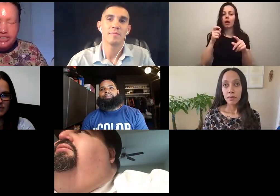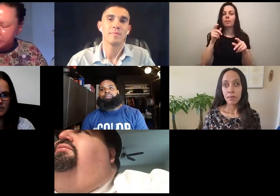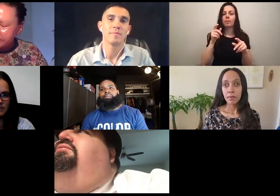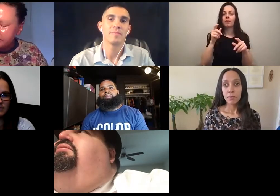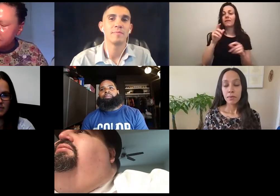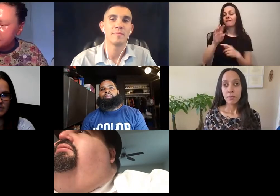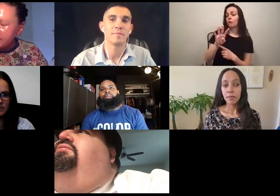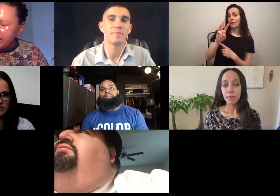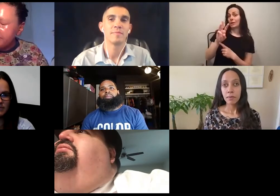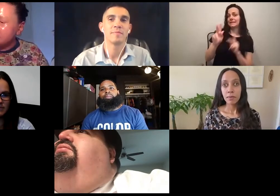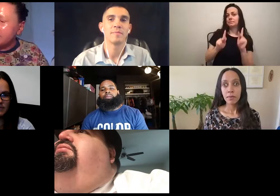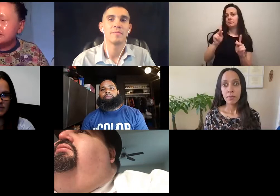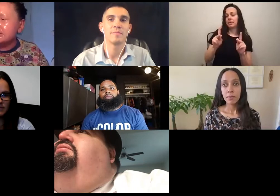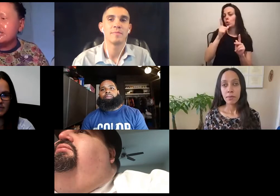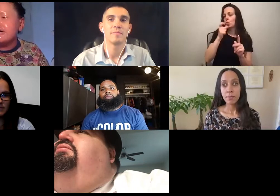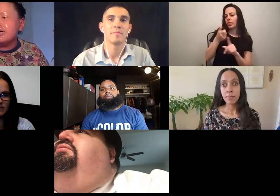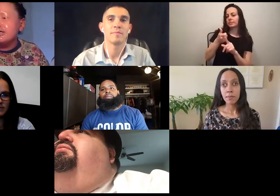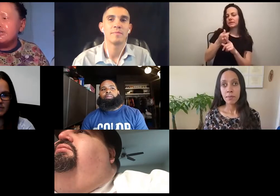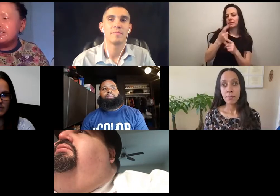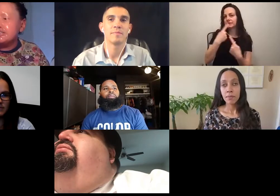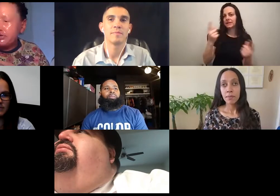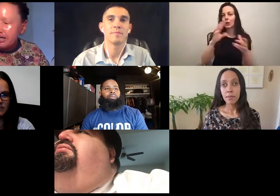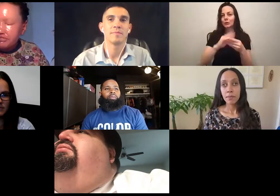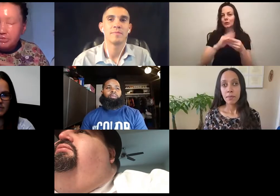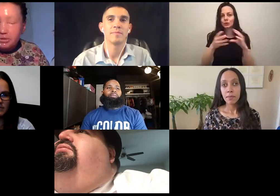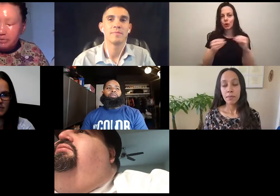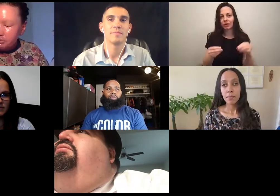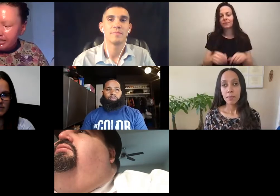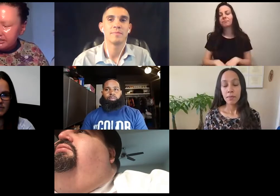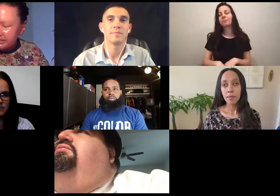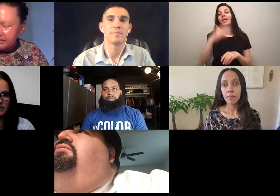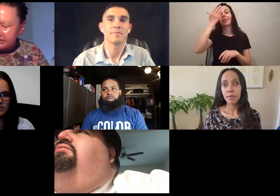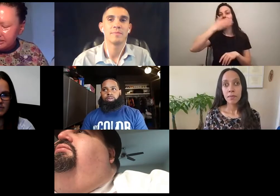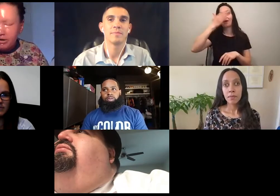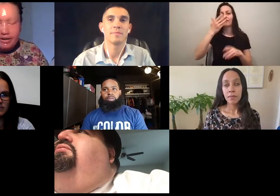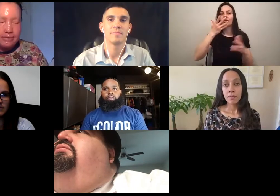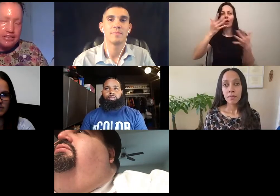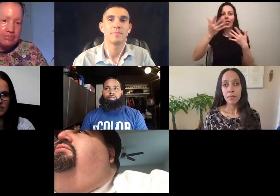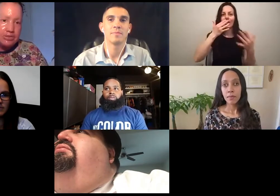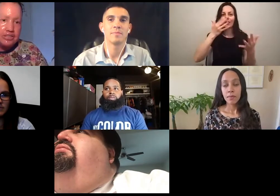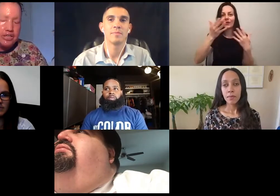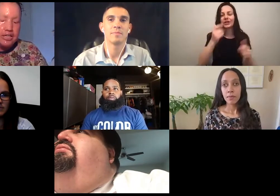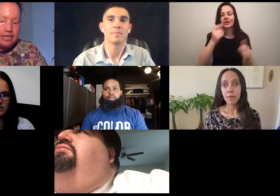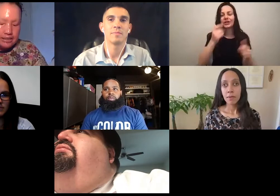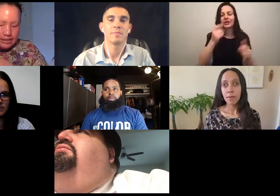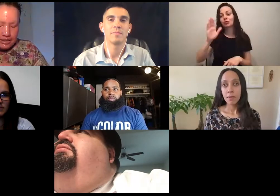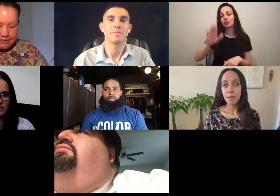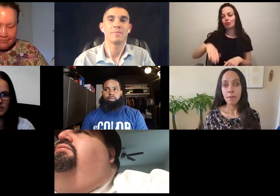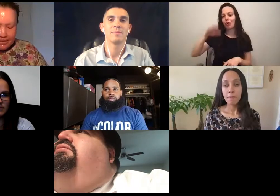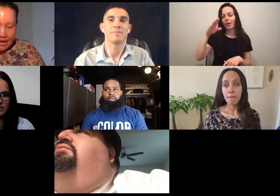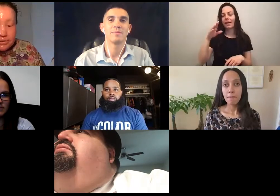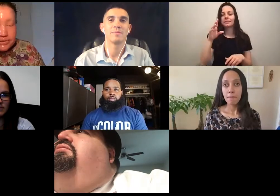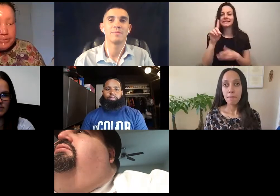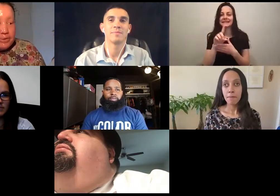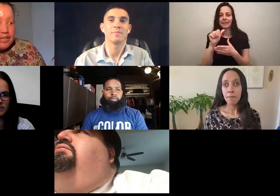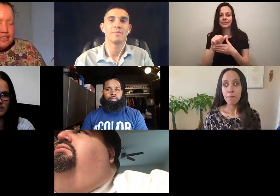told their stories in this book. And the book has a cover that is very colourful with white text that says Growing Up Disabled in Australia.